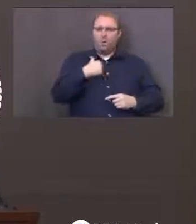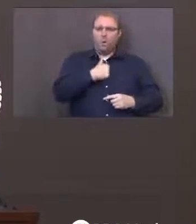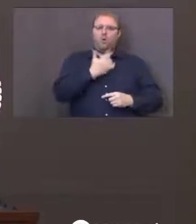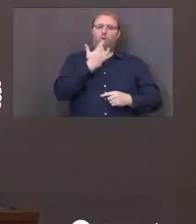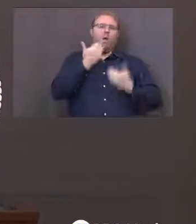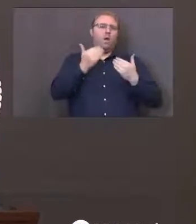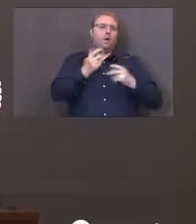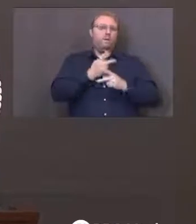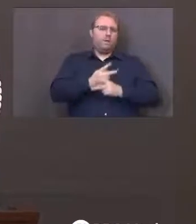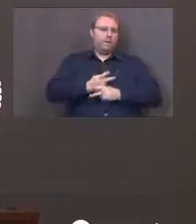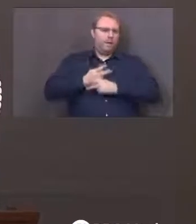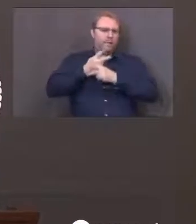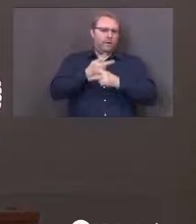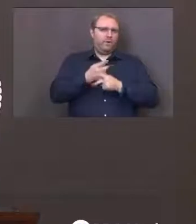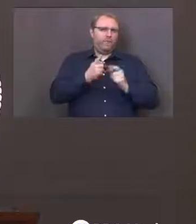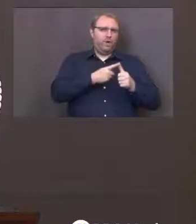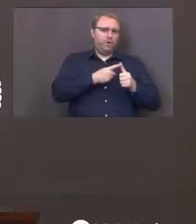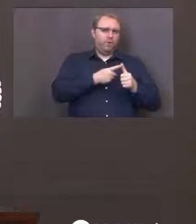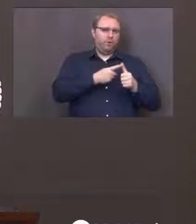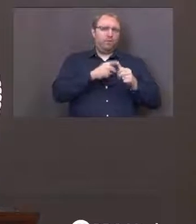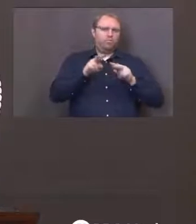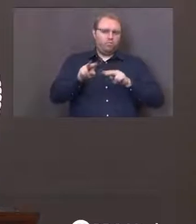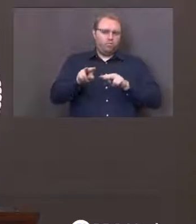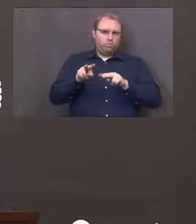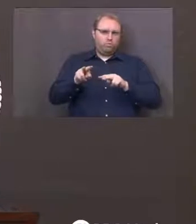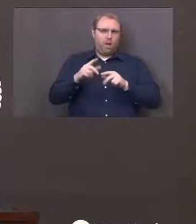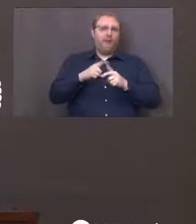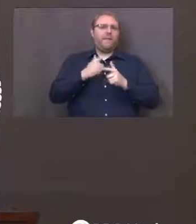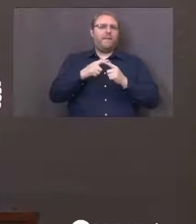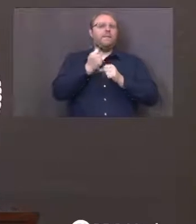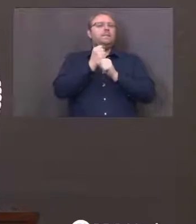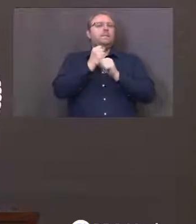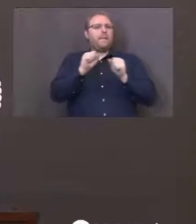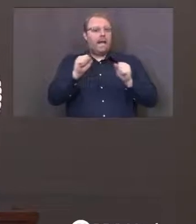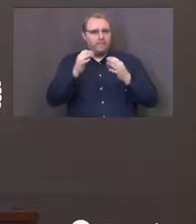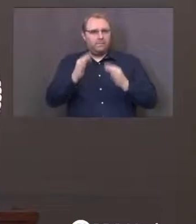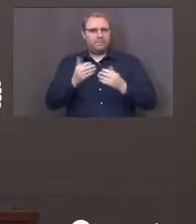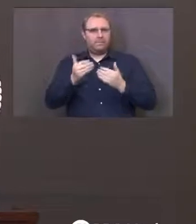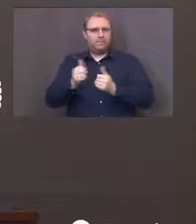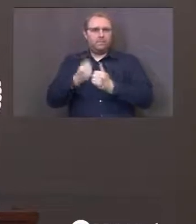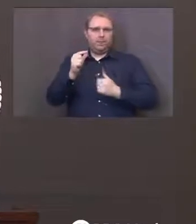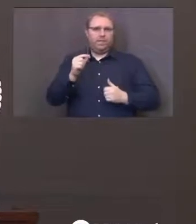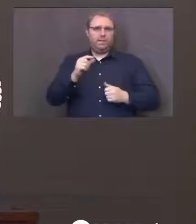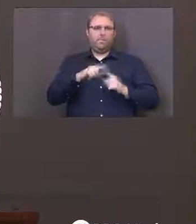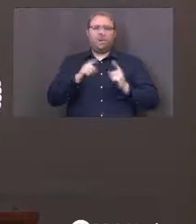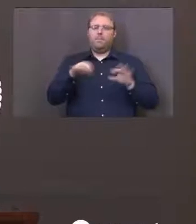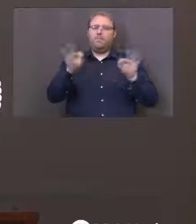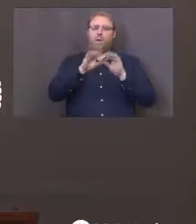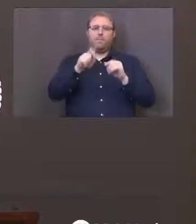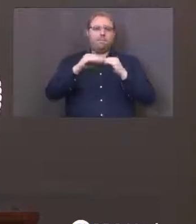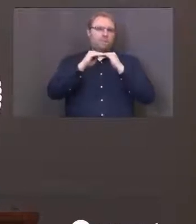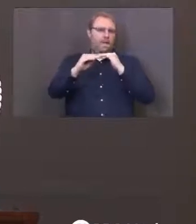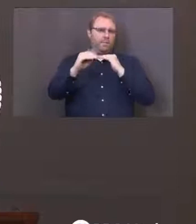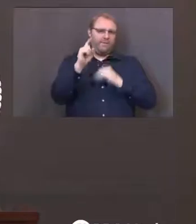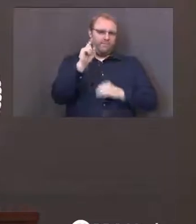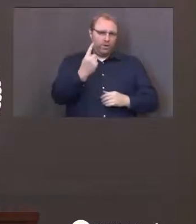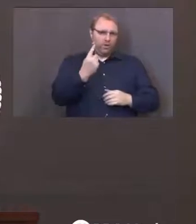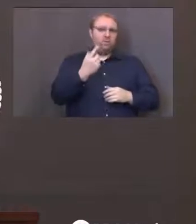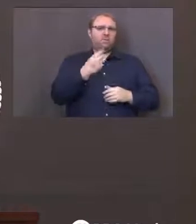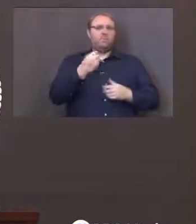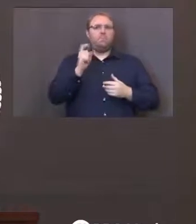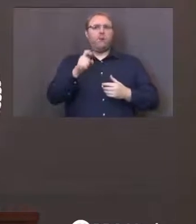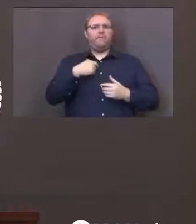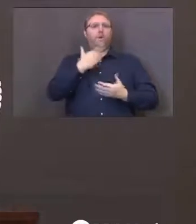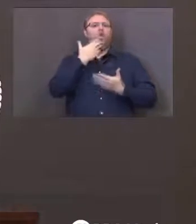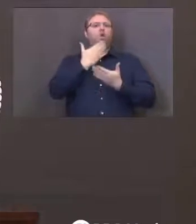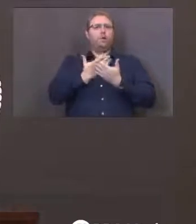caution, being prudent as we move to make those designations. But again, stabilization and having some distance of